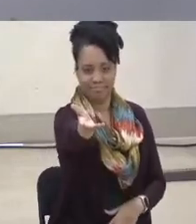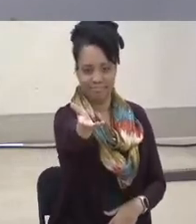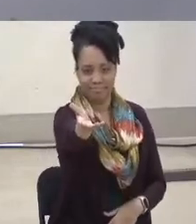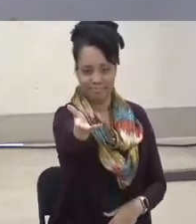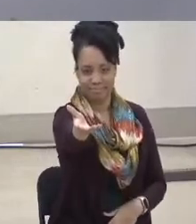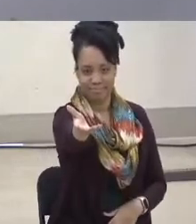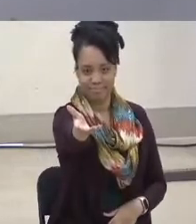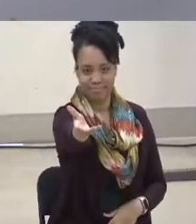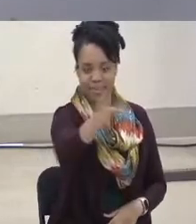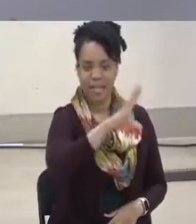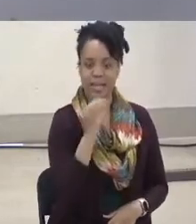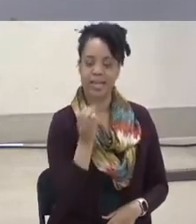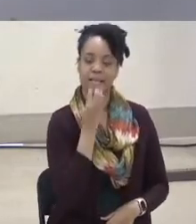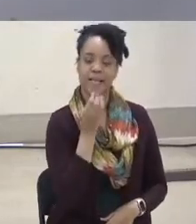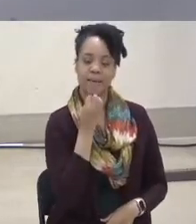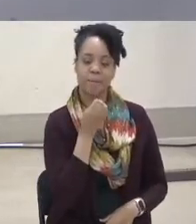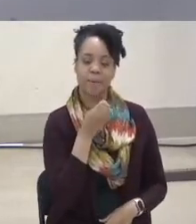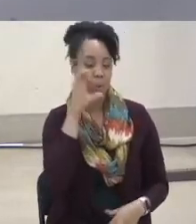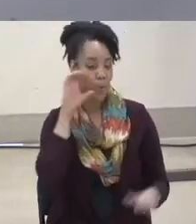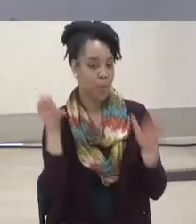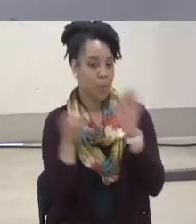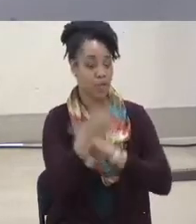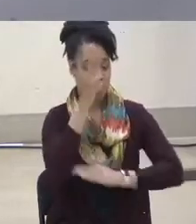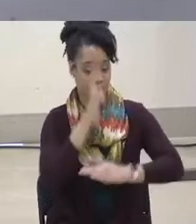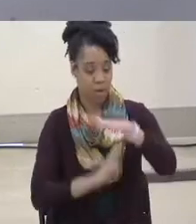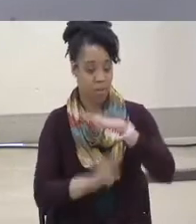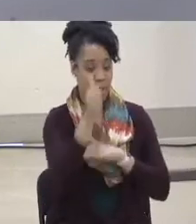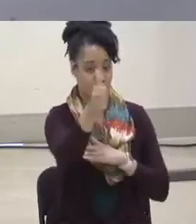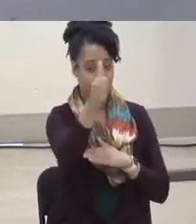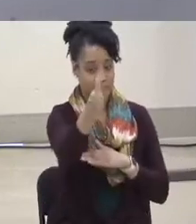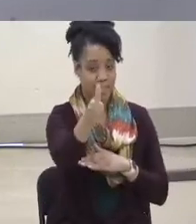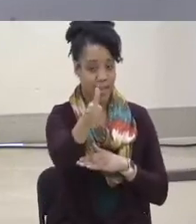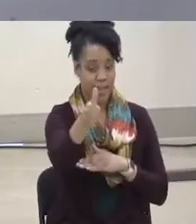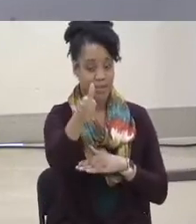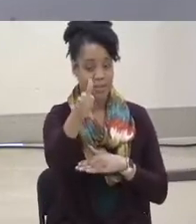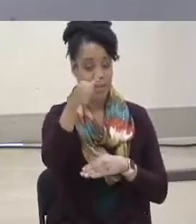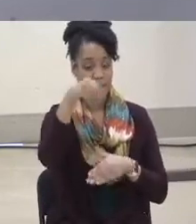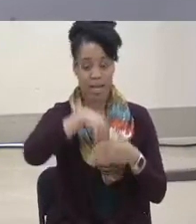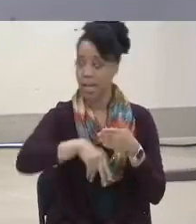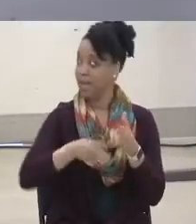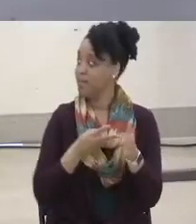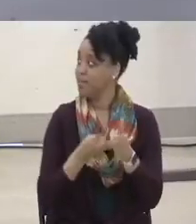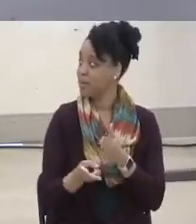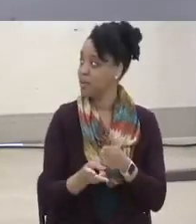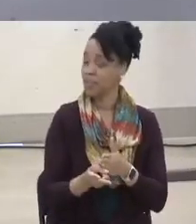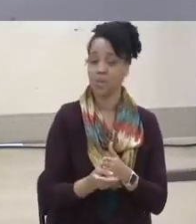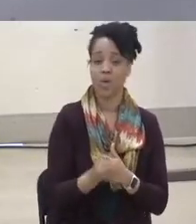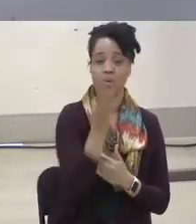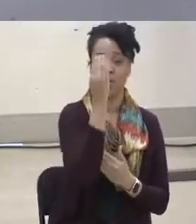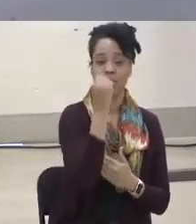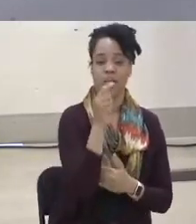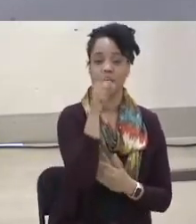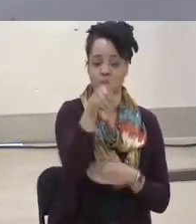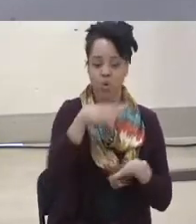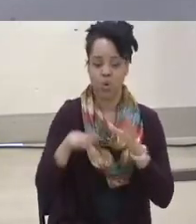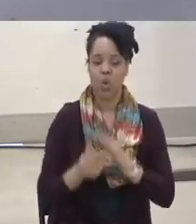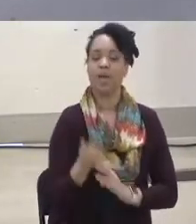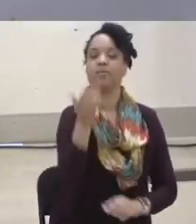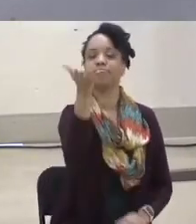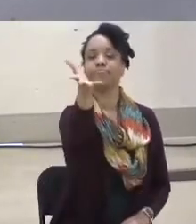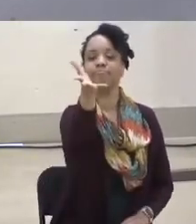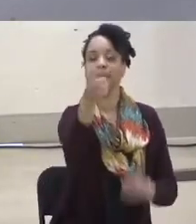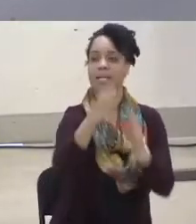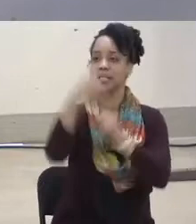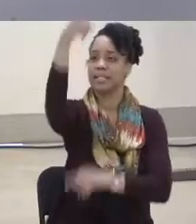hace. And the Hebrew picture of humbling yourself in verse 14 here is you doing this to God. Y cuando aquí habla de